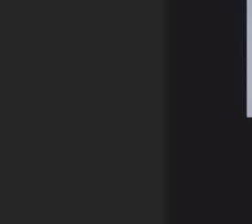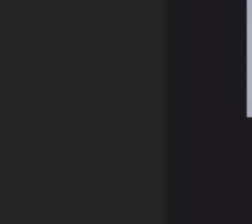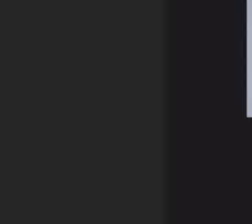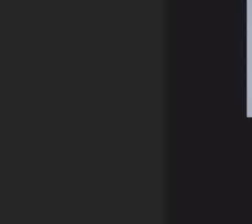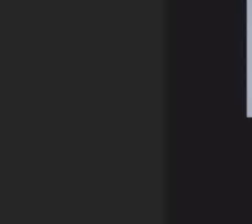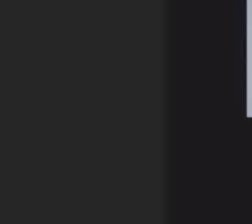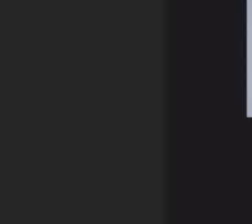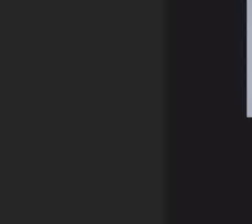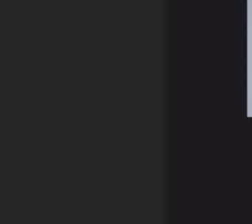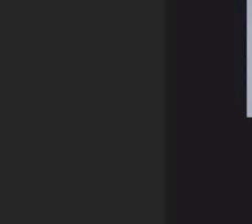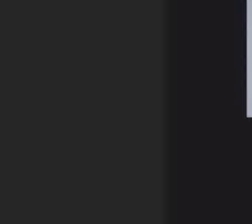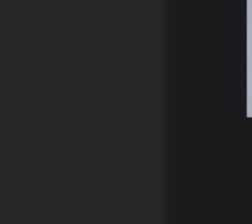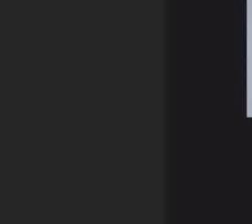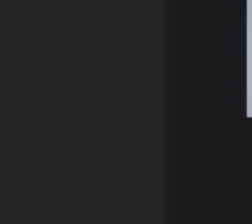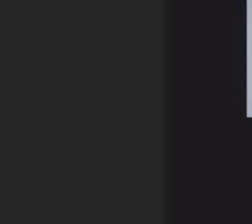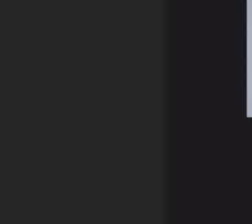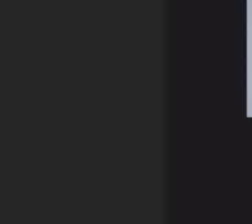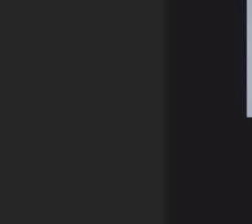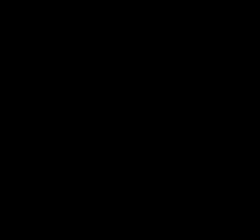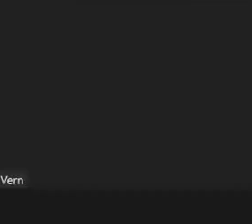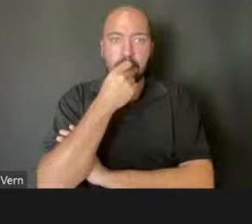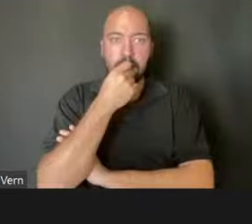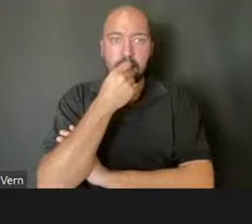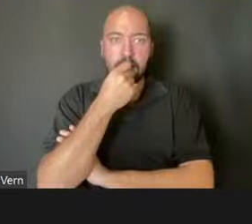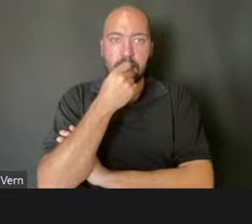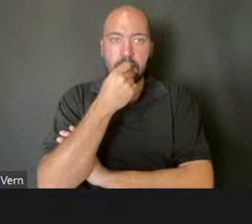2019, versus Colombia, que fue en